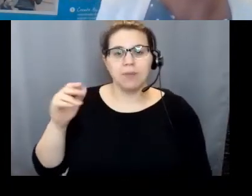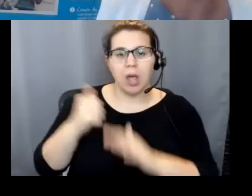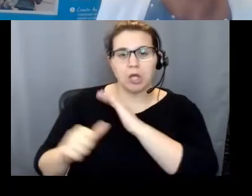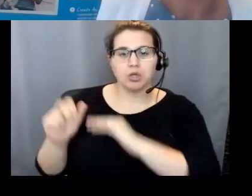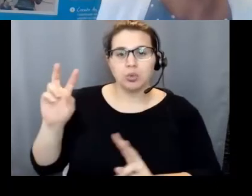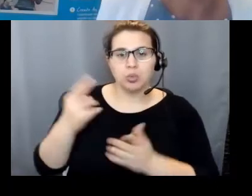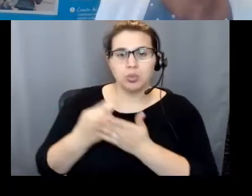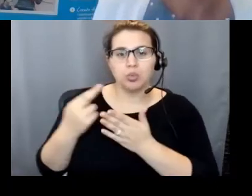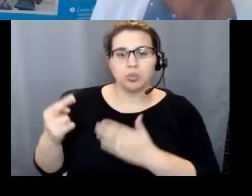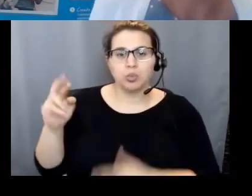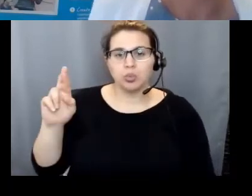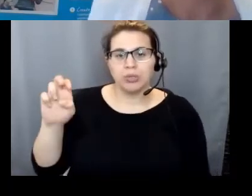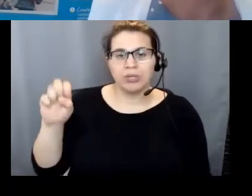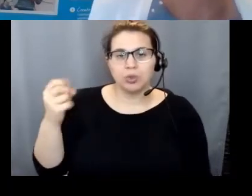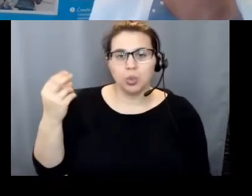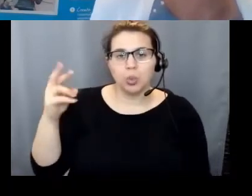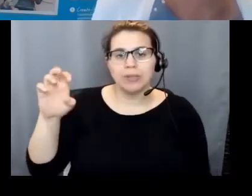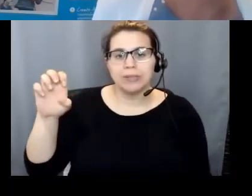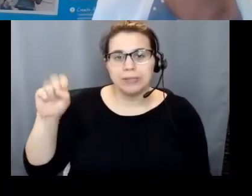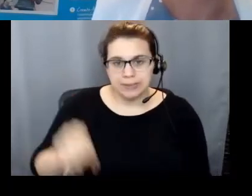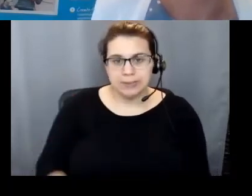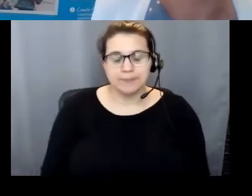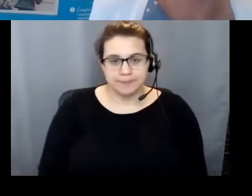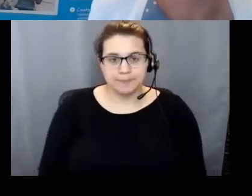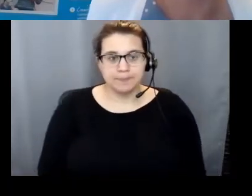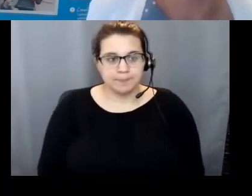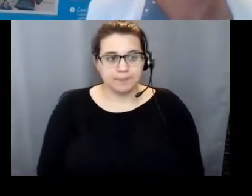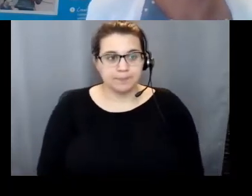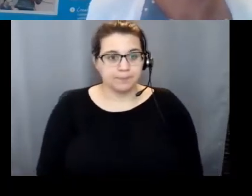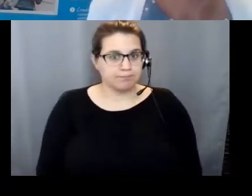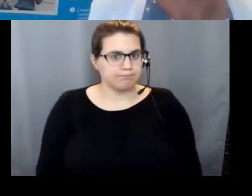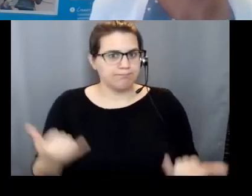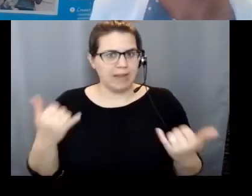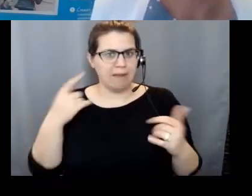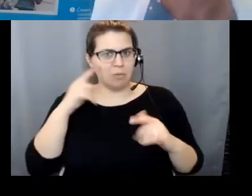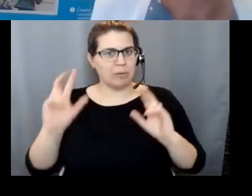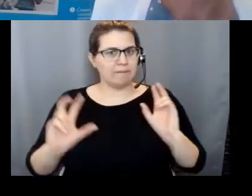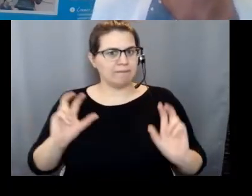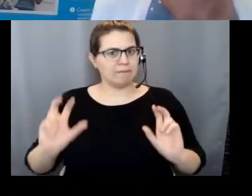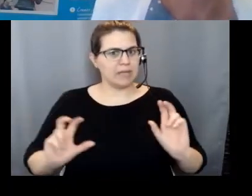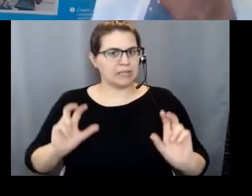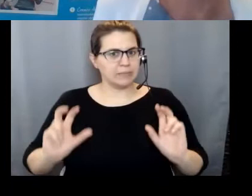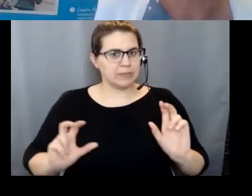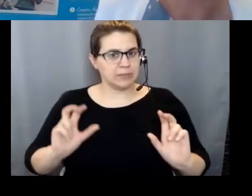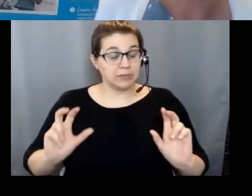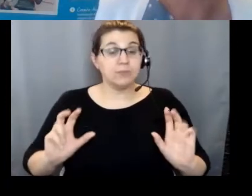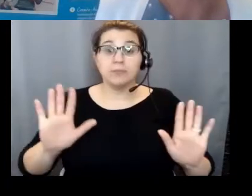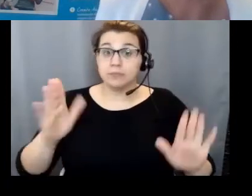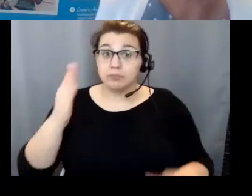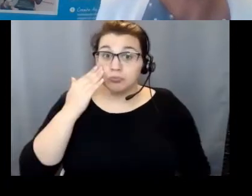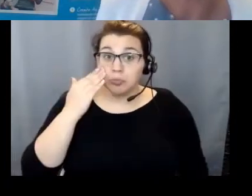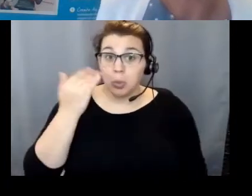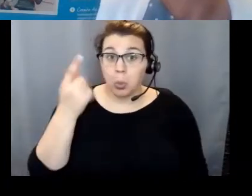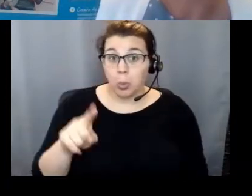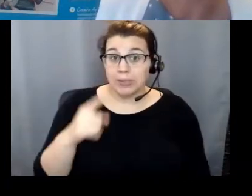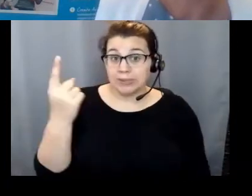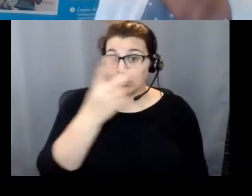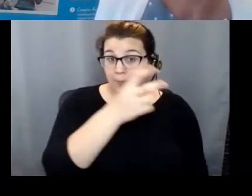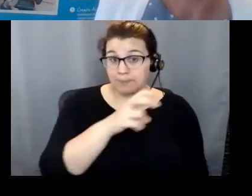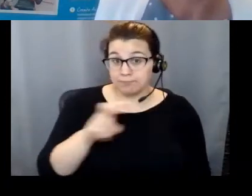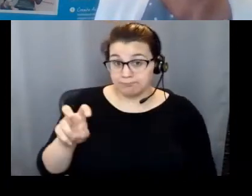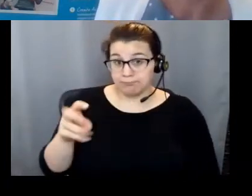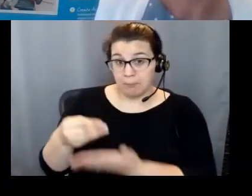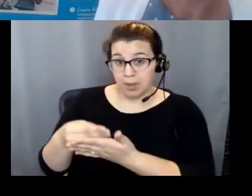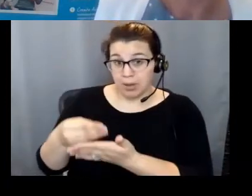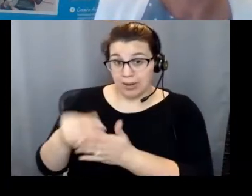website. As for the investment options, so note that when a contribution is made into a Stable account,